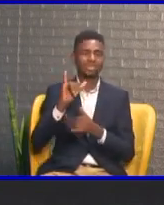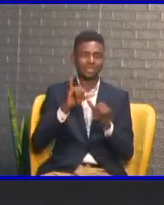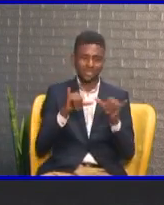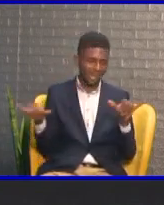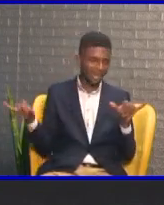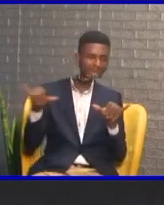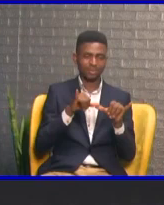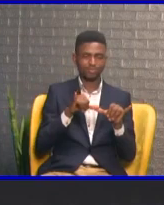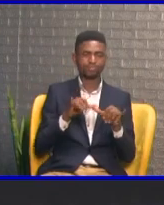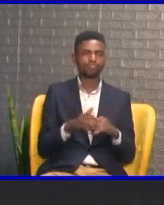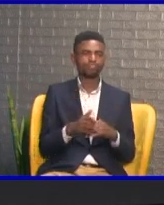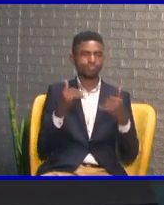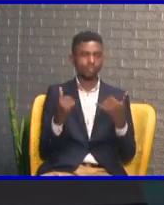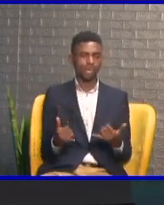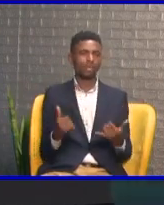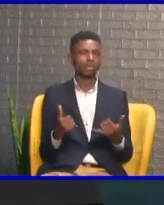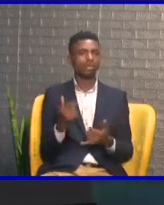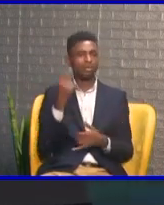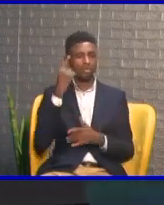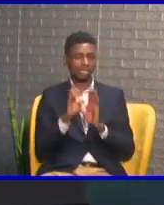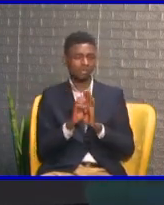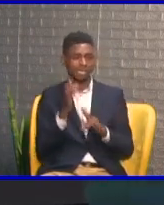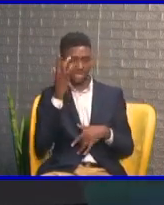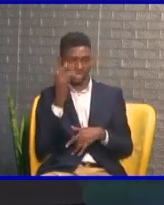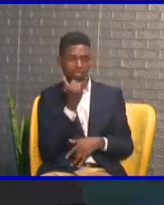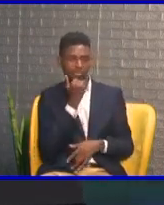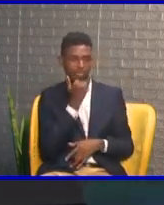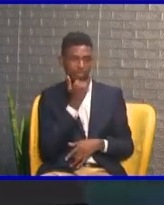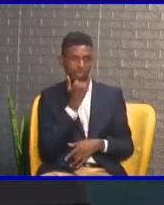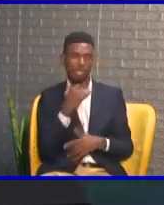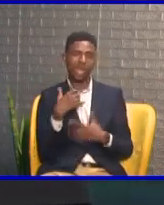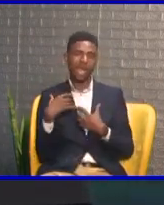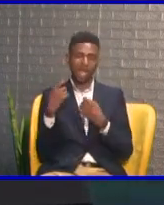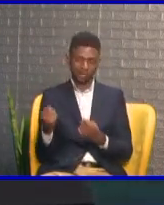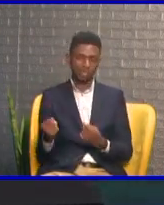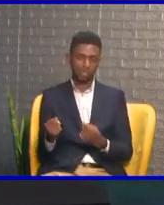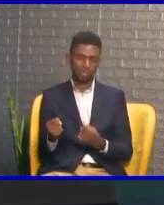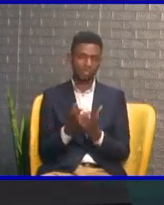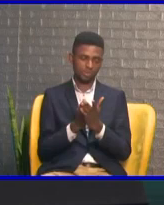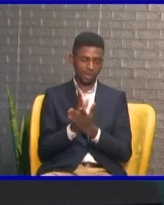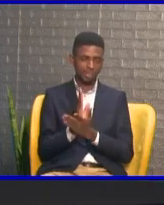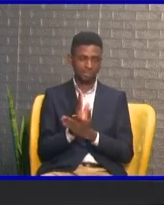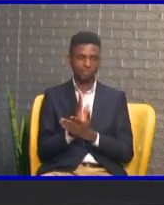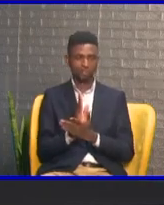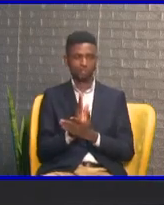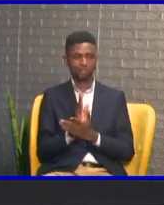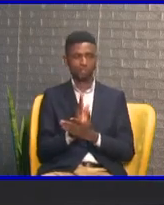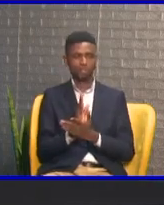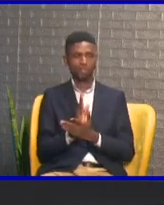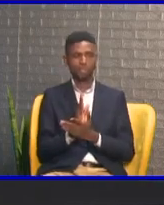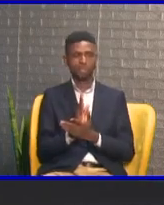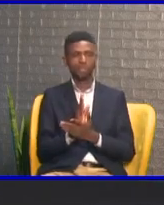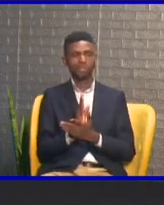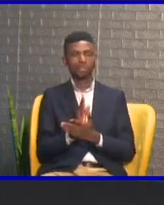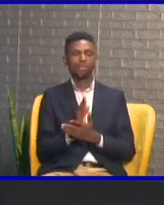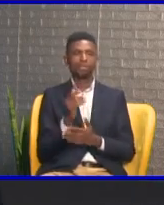for instance, sickness is what? Wrong. Health is what? Right. That's the way it works. Am I correct?